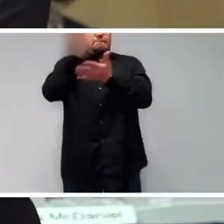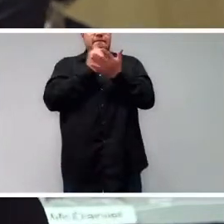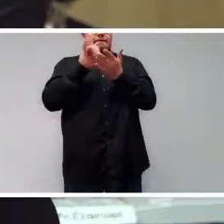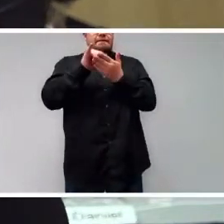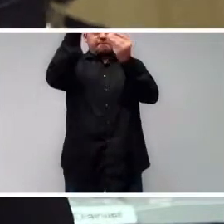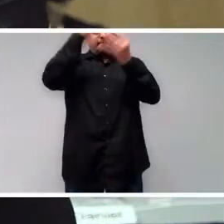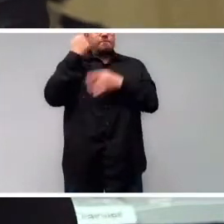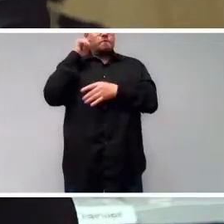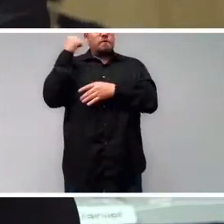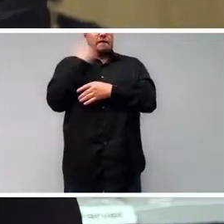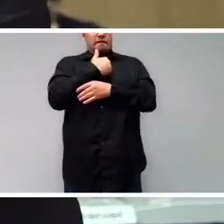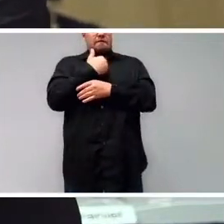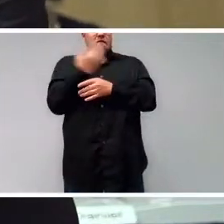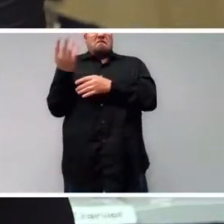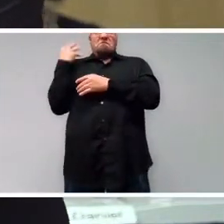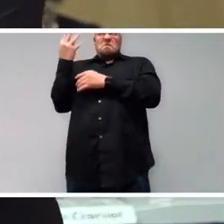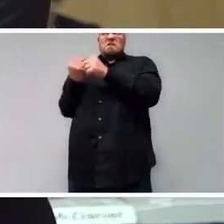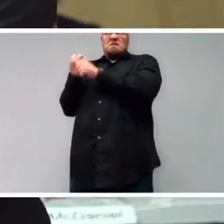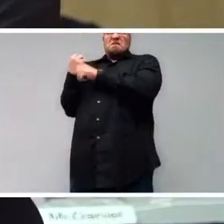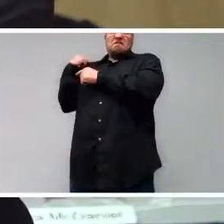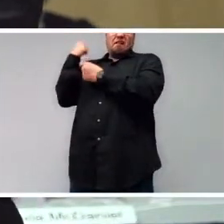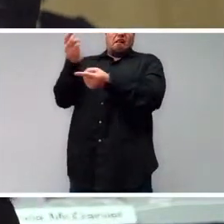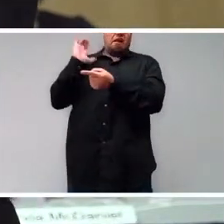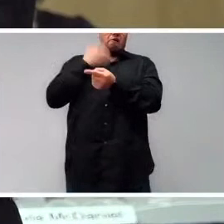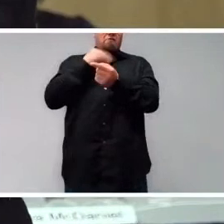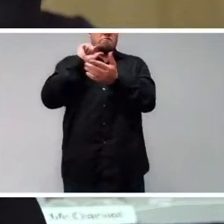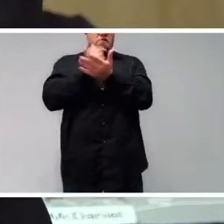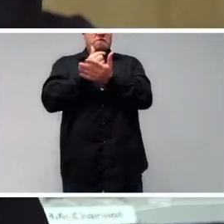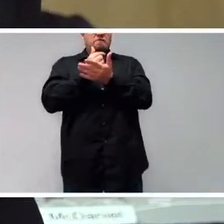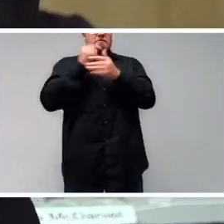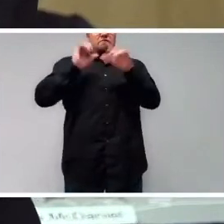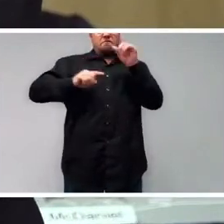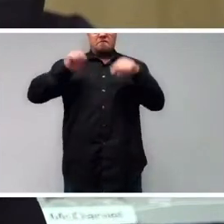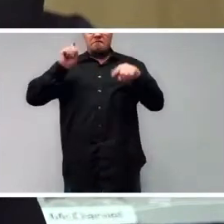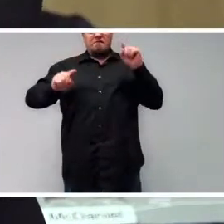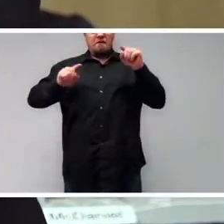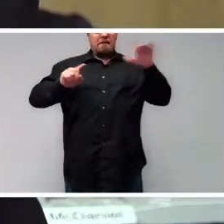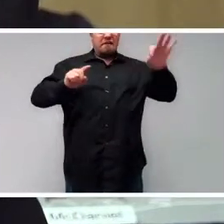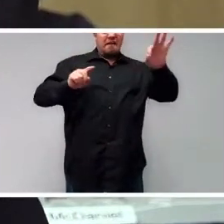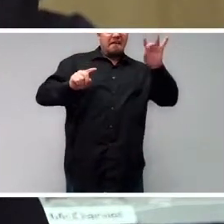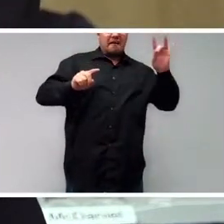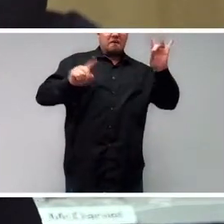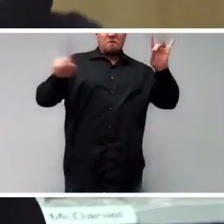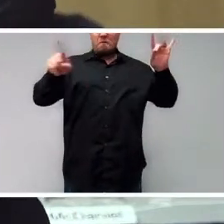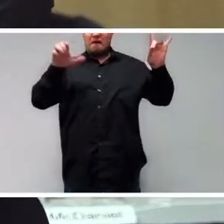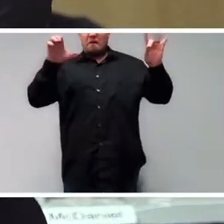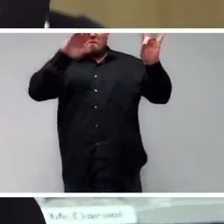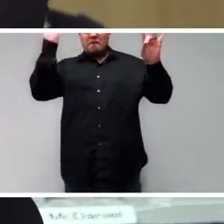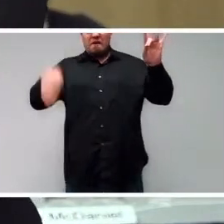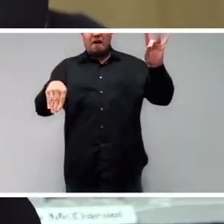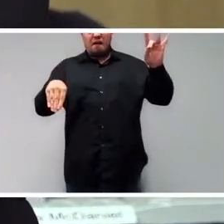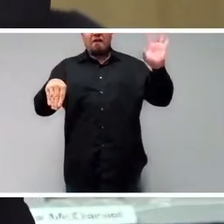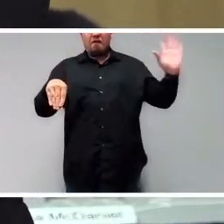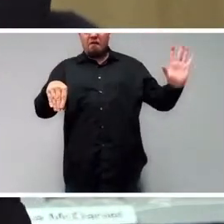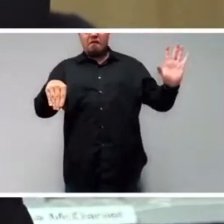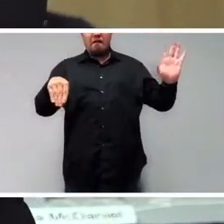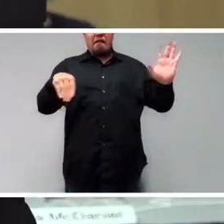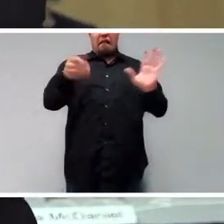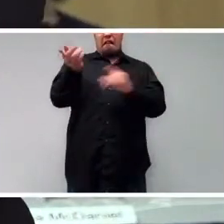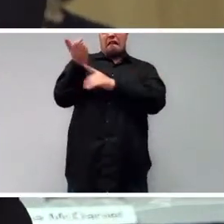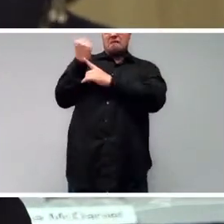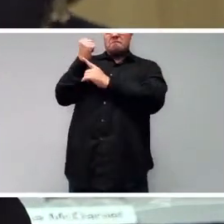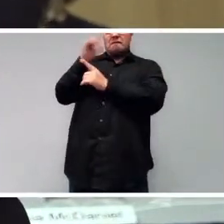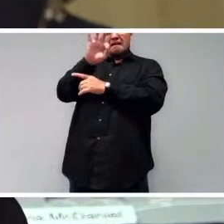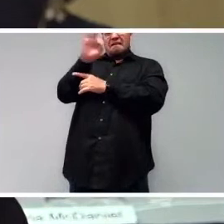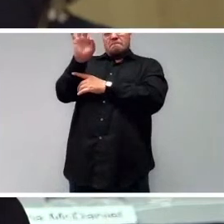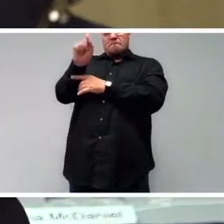last 4 years, our graduation rate has fluctuated between 98 and 100%. Last year it was 99.7. We had one